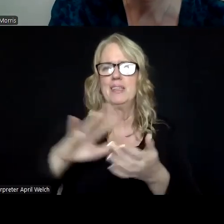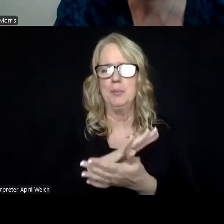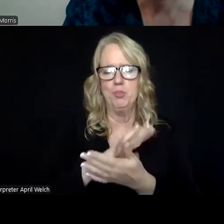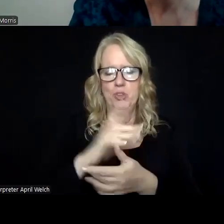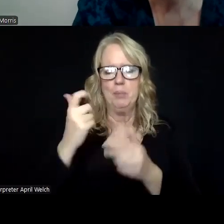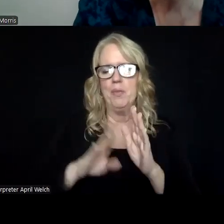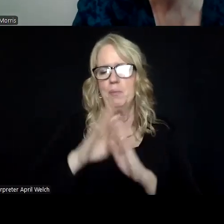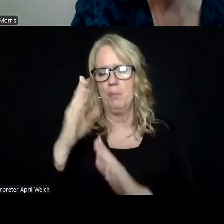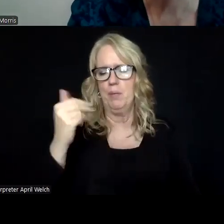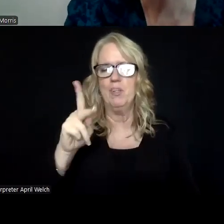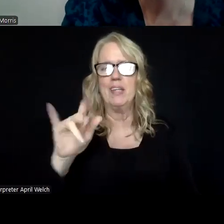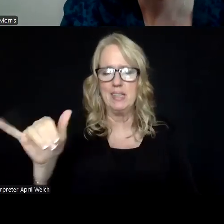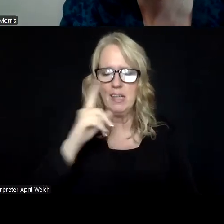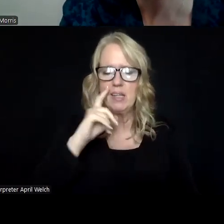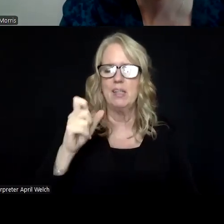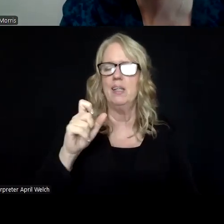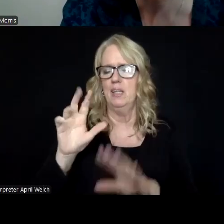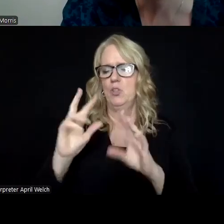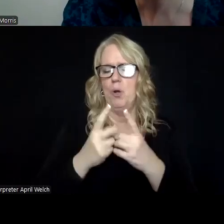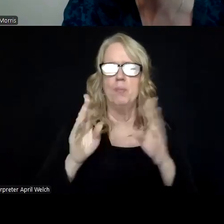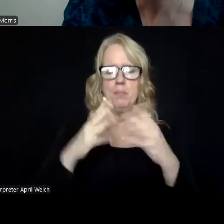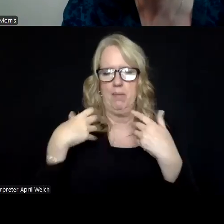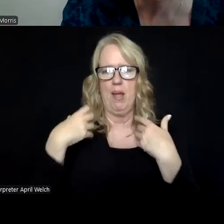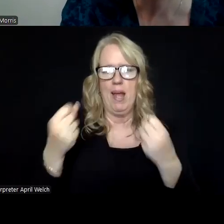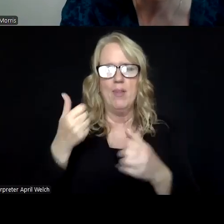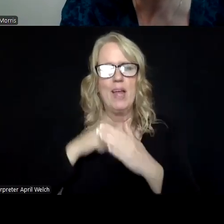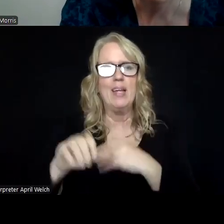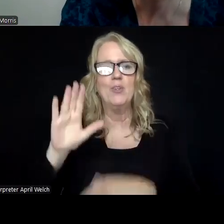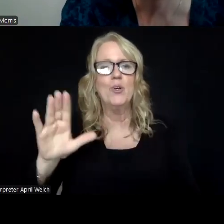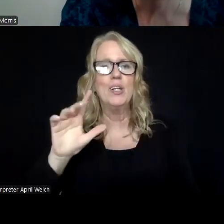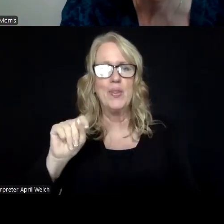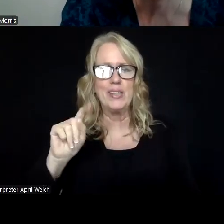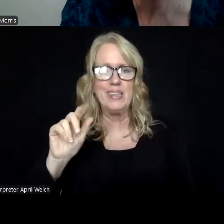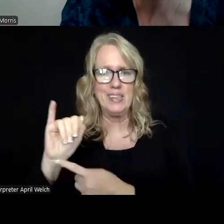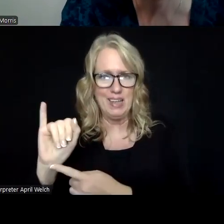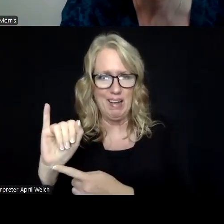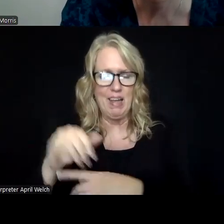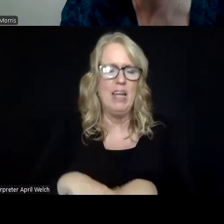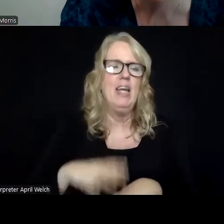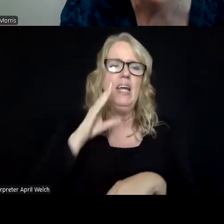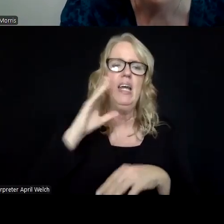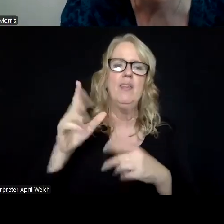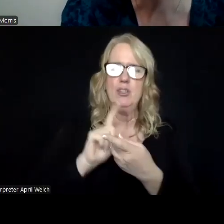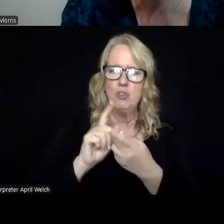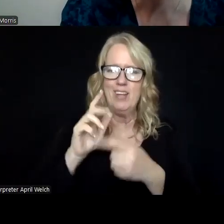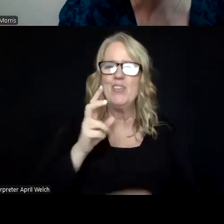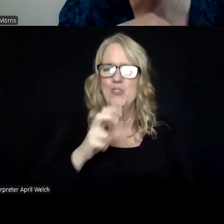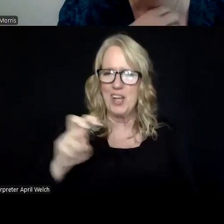by the Kentucky Department of Behavioral Health as part of their TTI Transformation Transfer Initiative